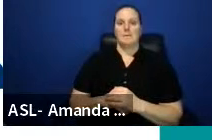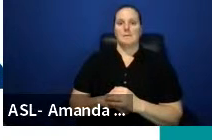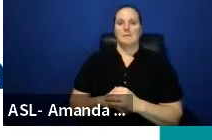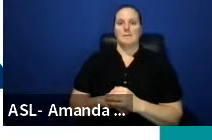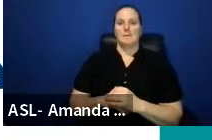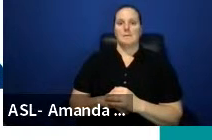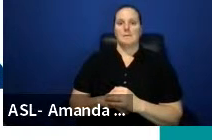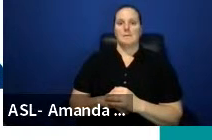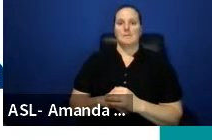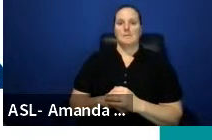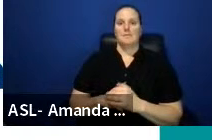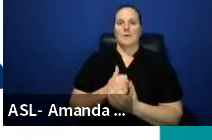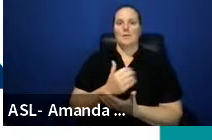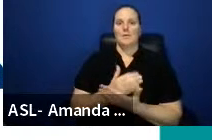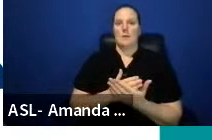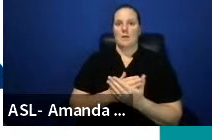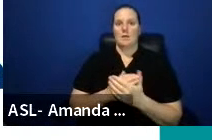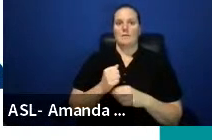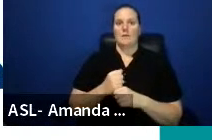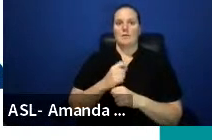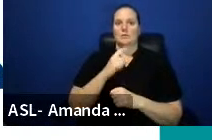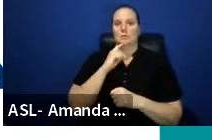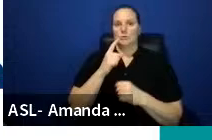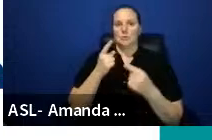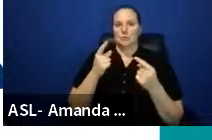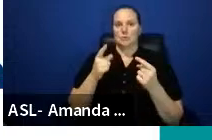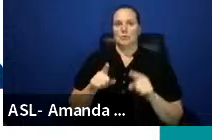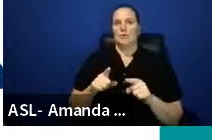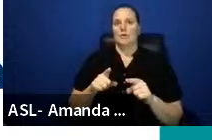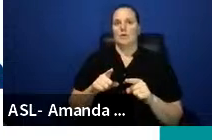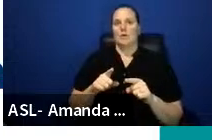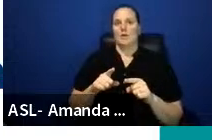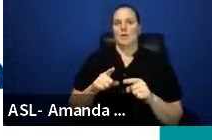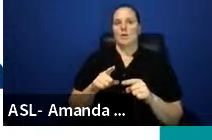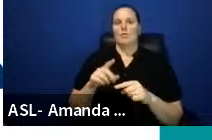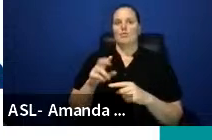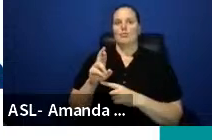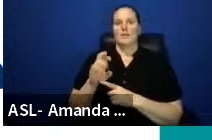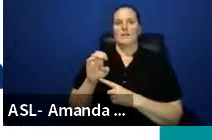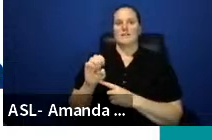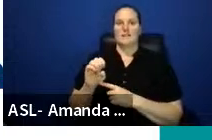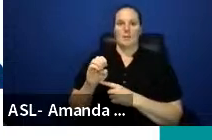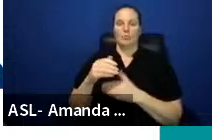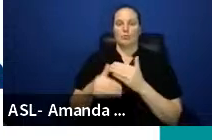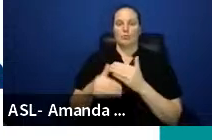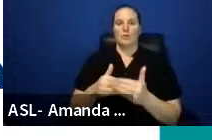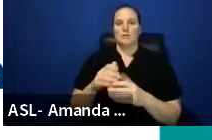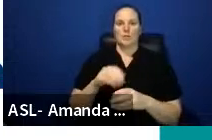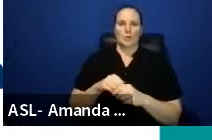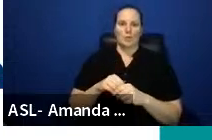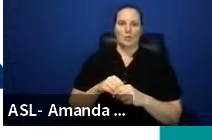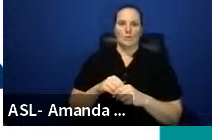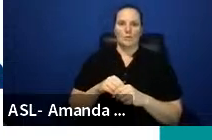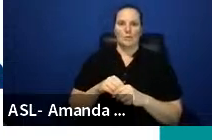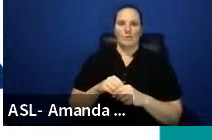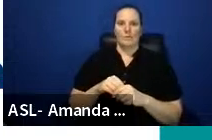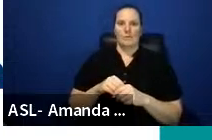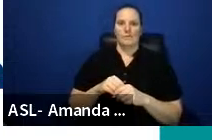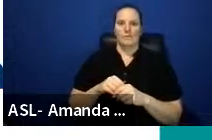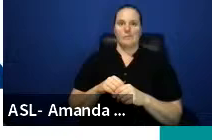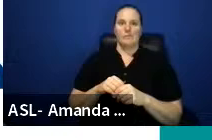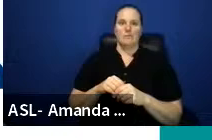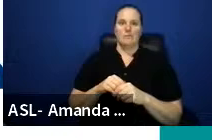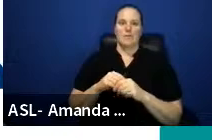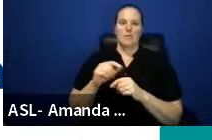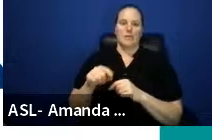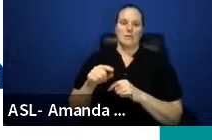Another piece is making sure that during the real estate process, which includes potentially eminent domain process, that